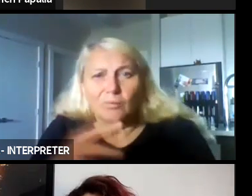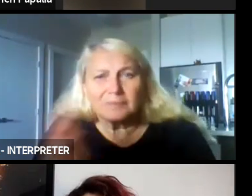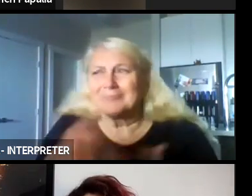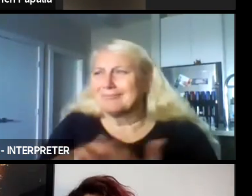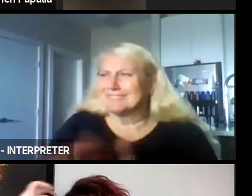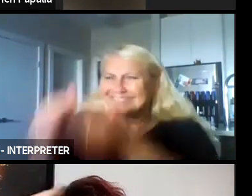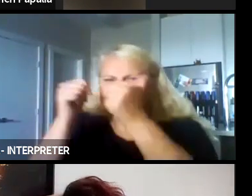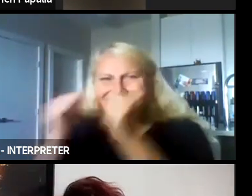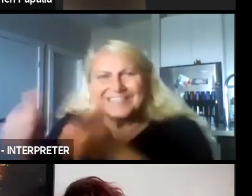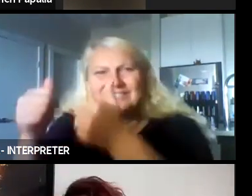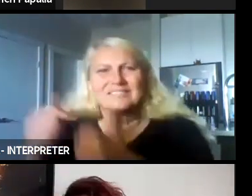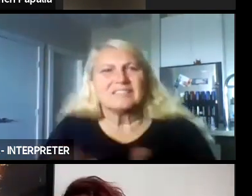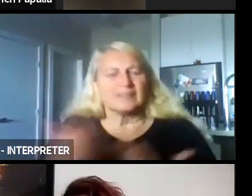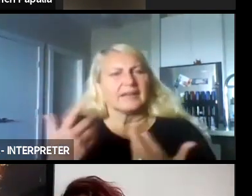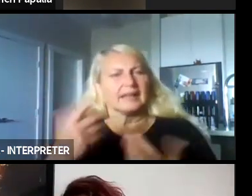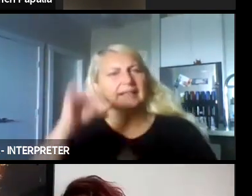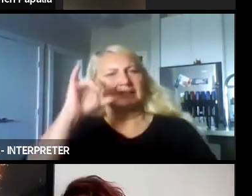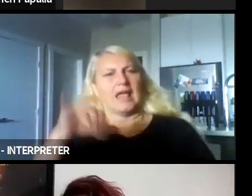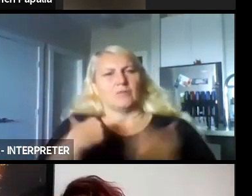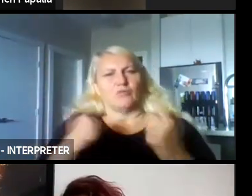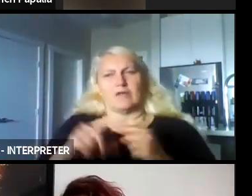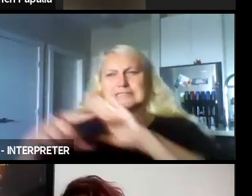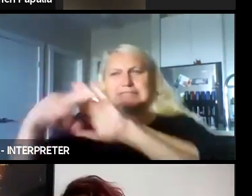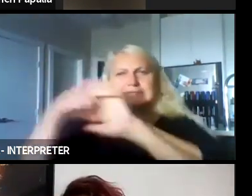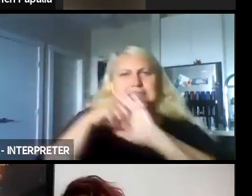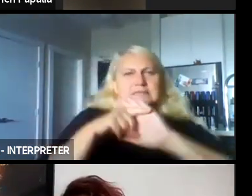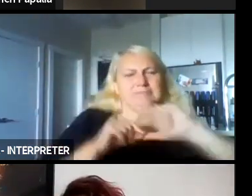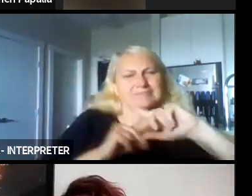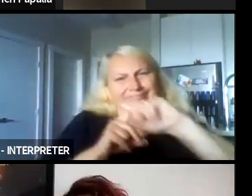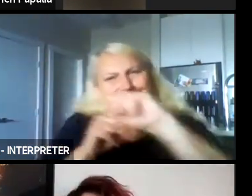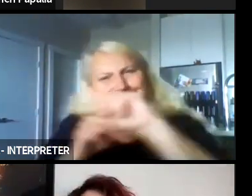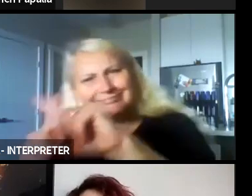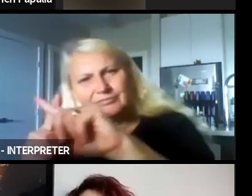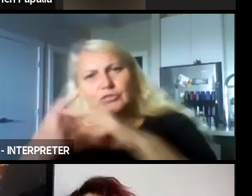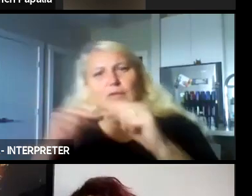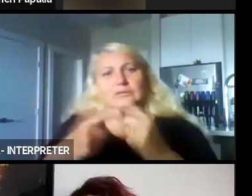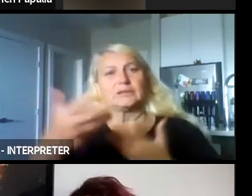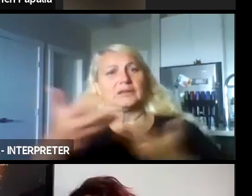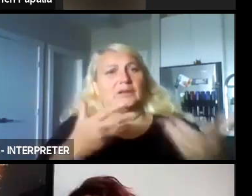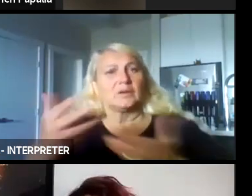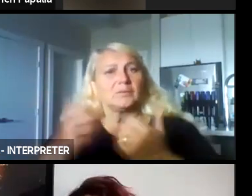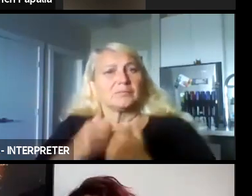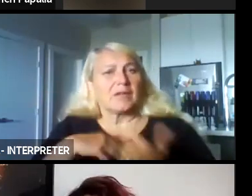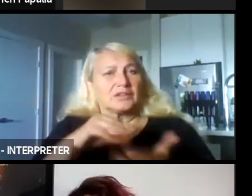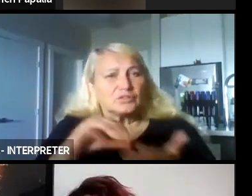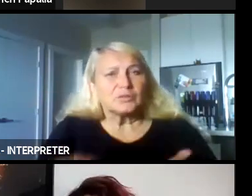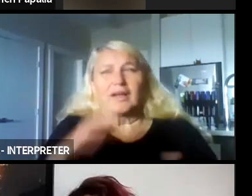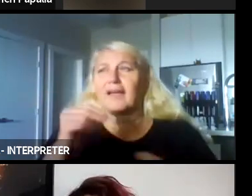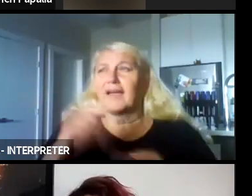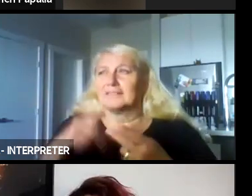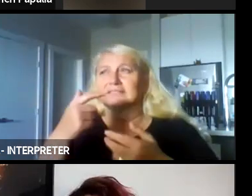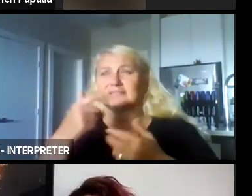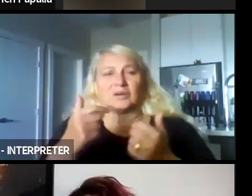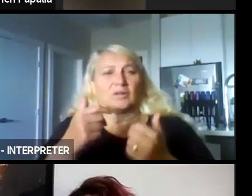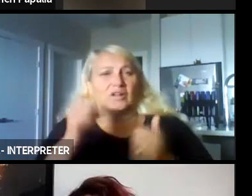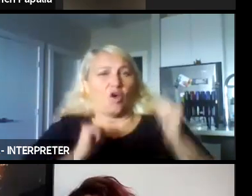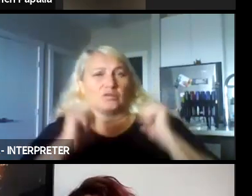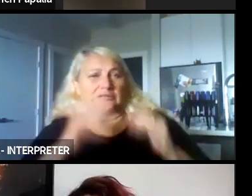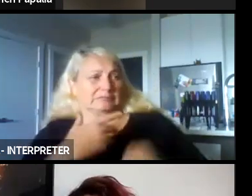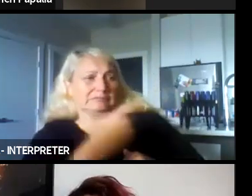is the way that I'm meaningfully engaging both in my, like with my students, but also with my art and with the artists that I'm working with as